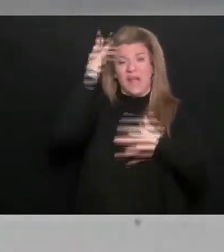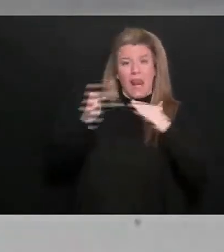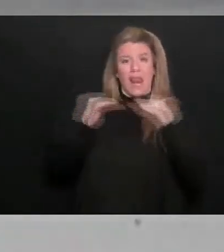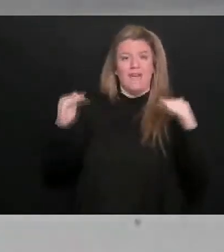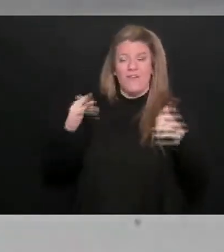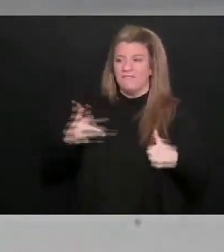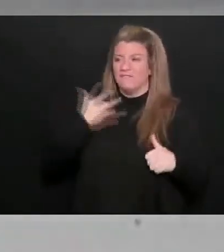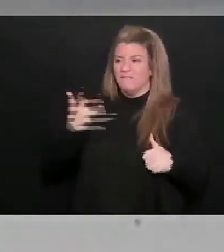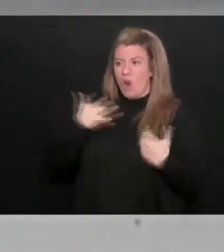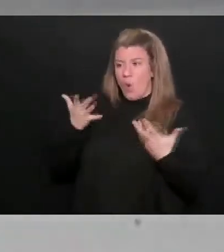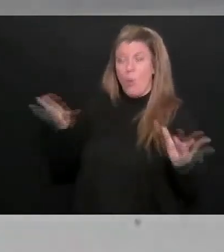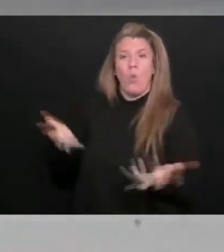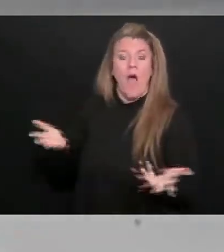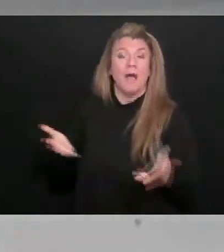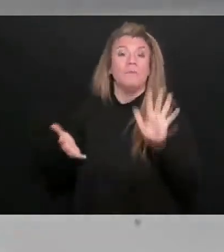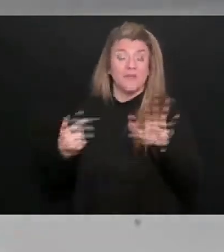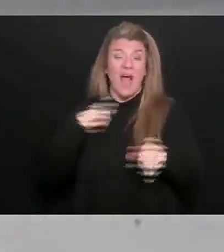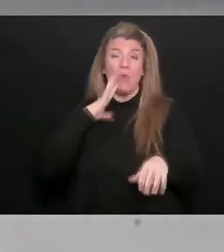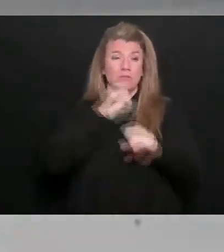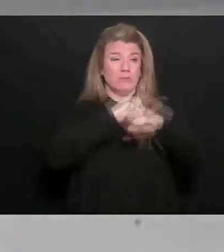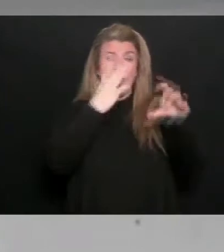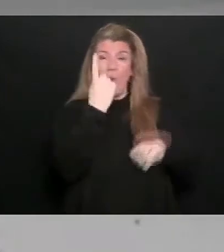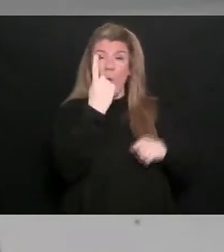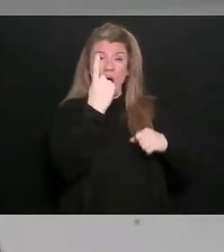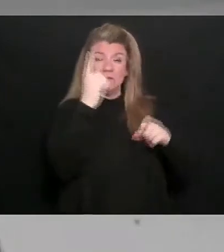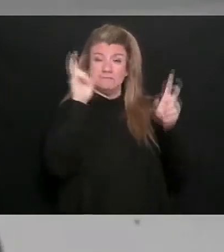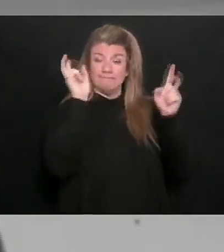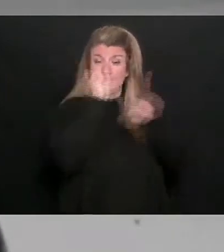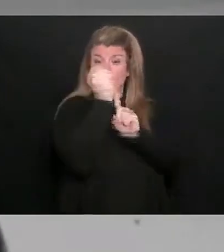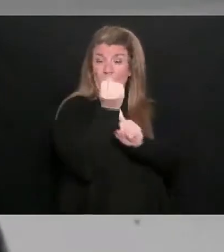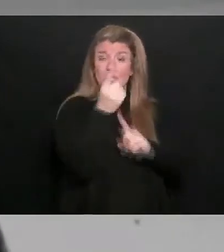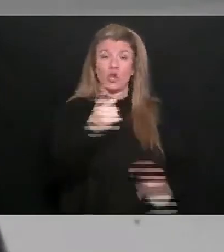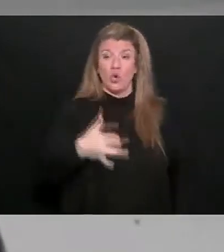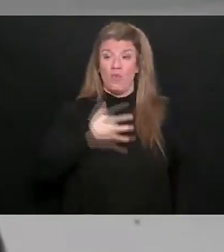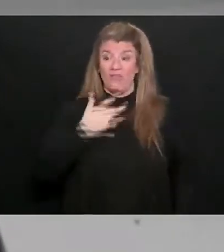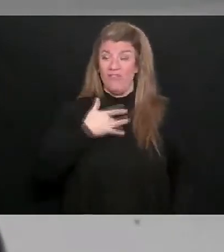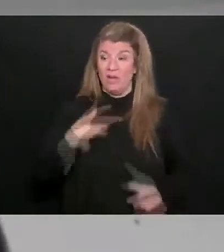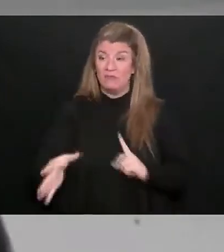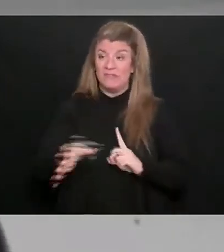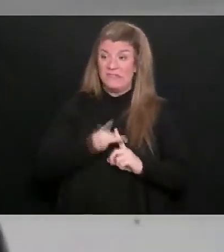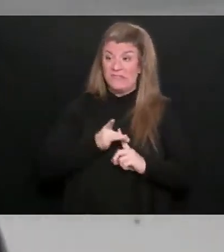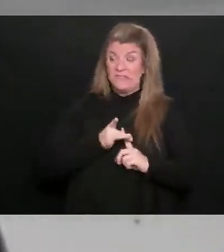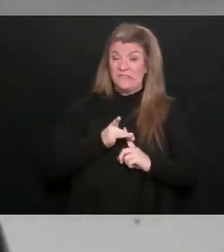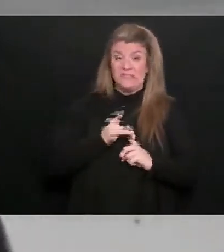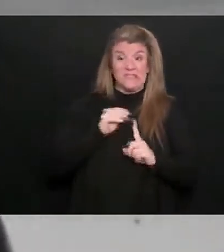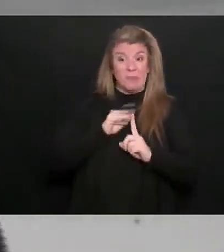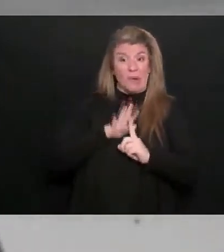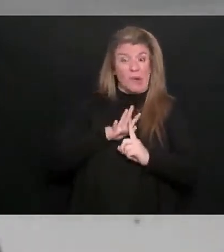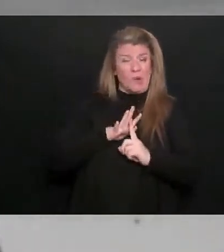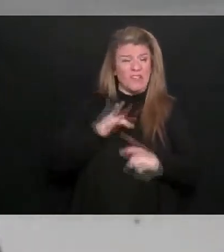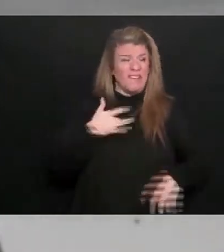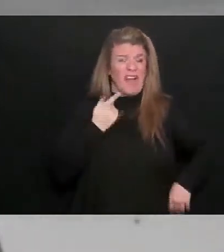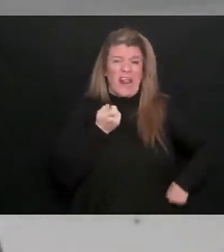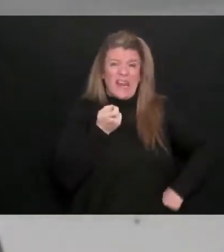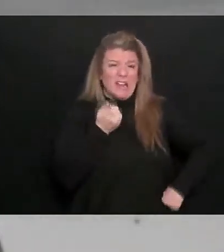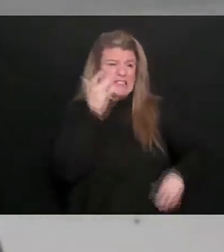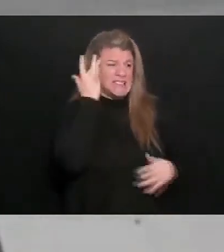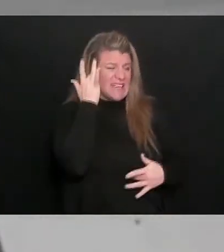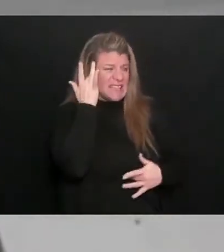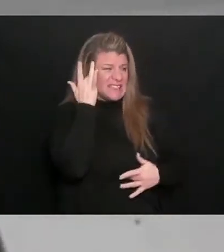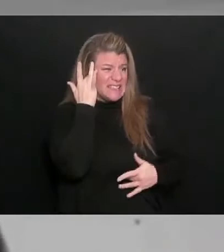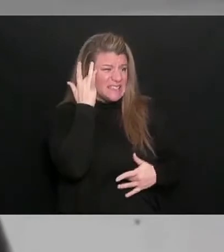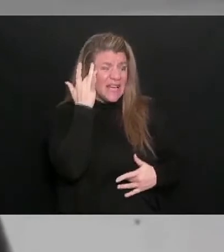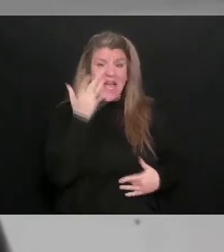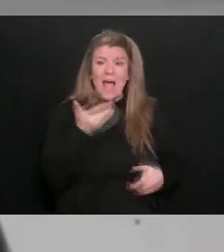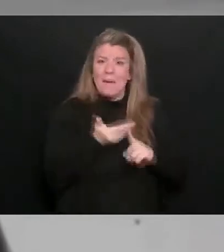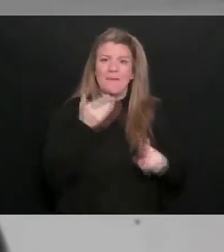take one scenario and say that the person thinks they've been exposed to COVID, is feeling maybe a little bit sick. Before they go and